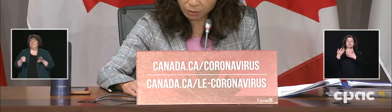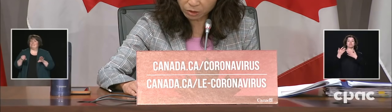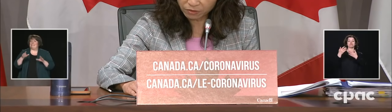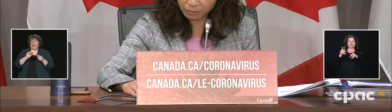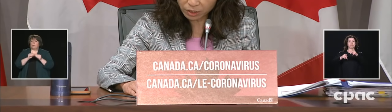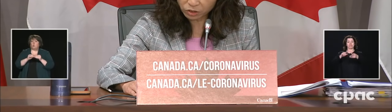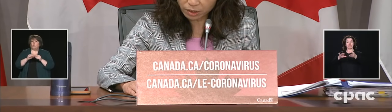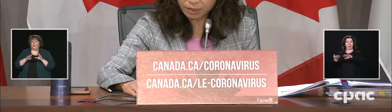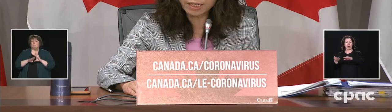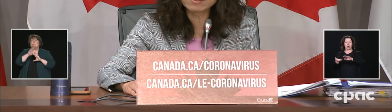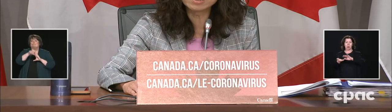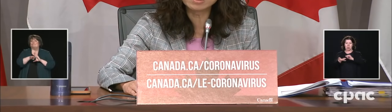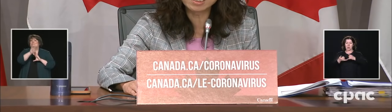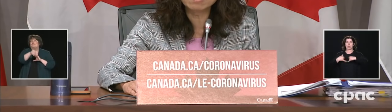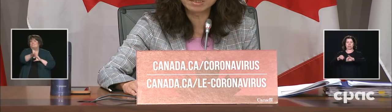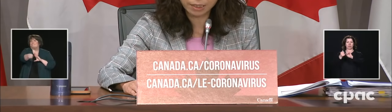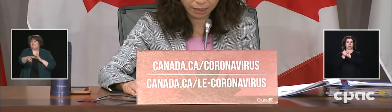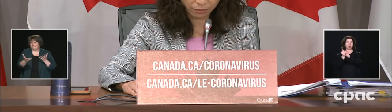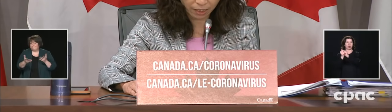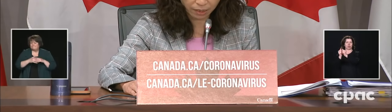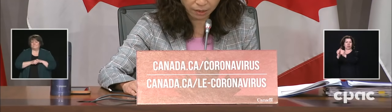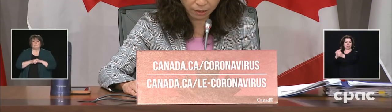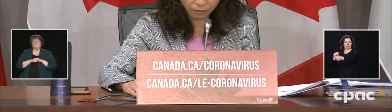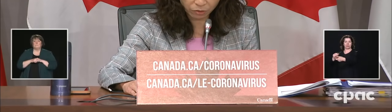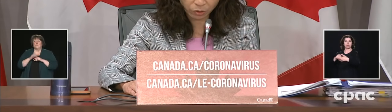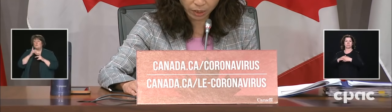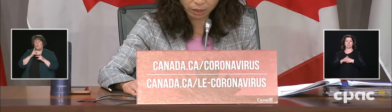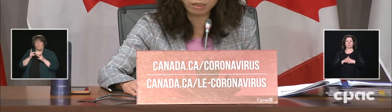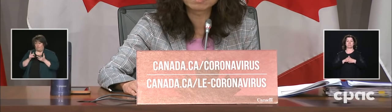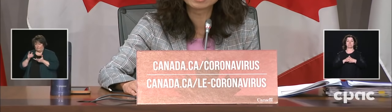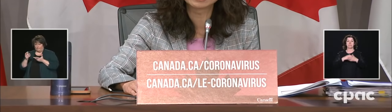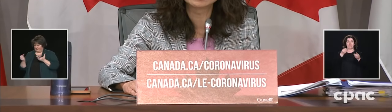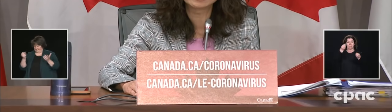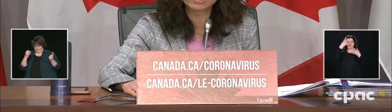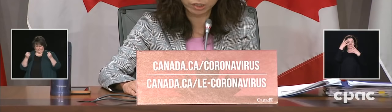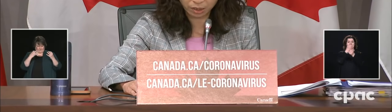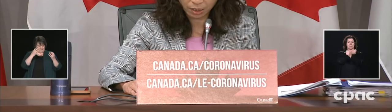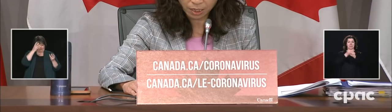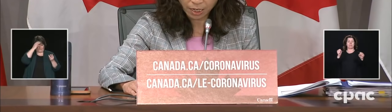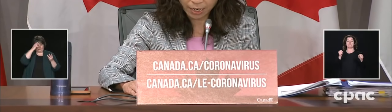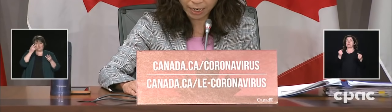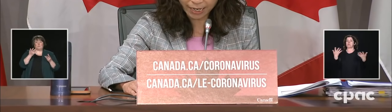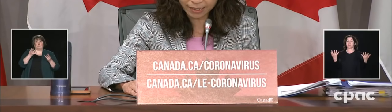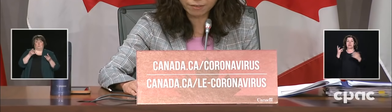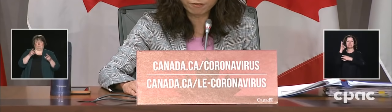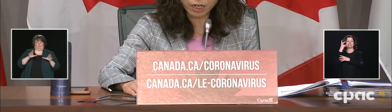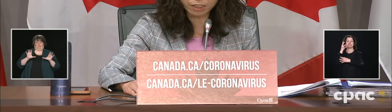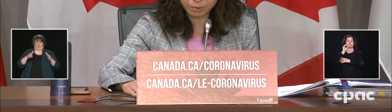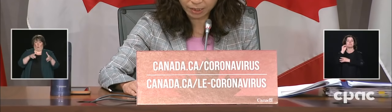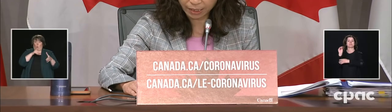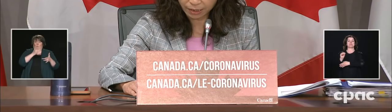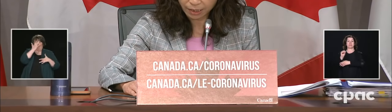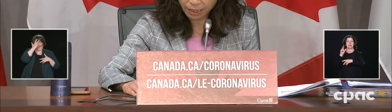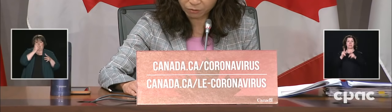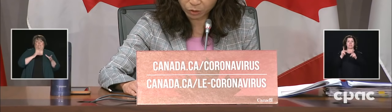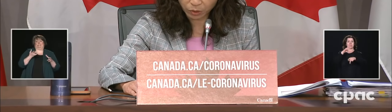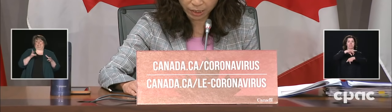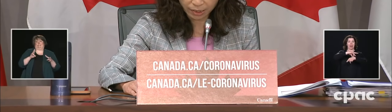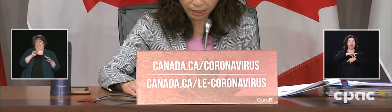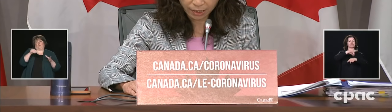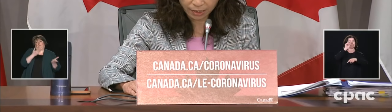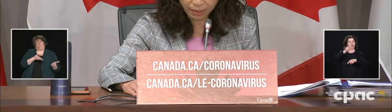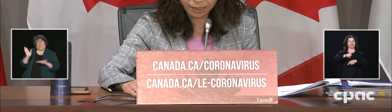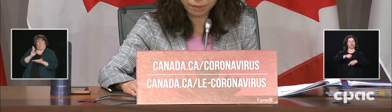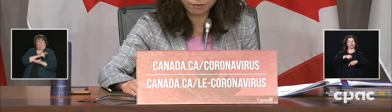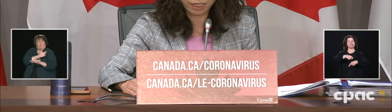on available information, 17% of cases have required hospitalization, and less than 5% have